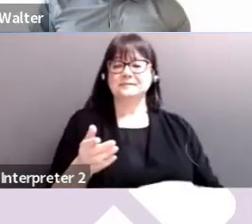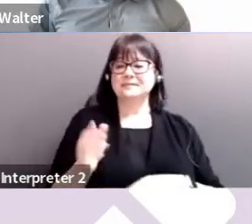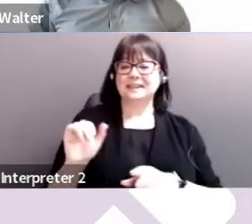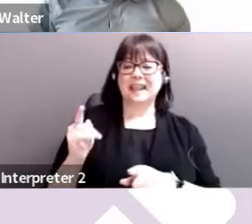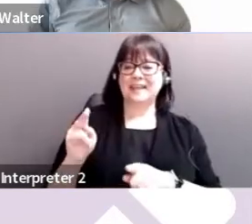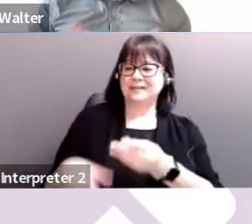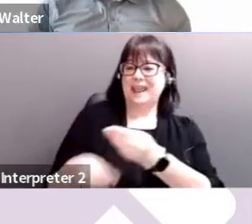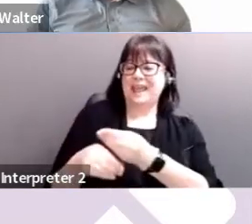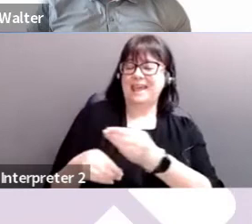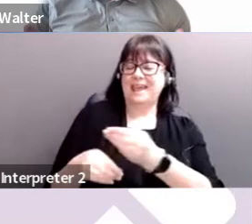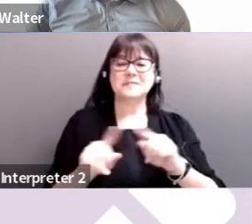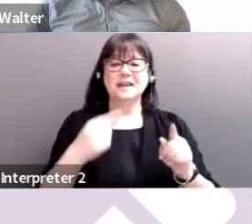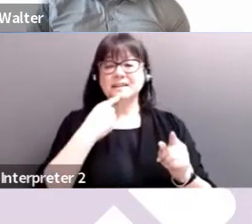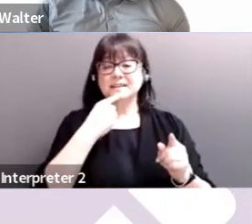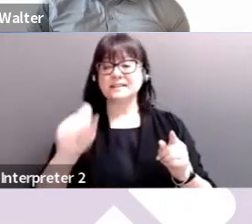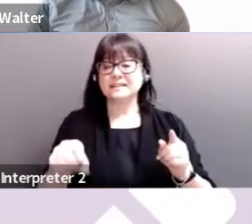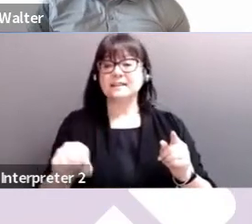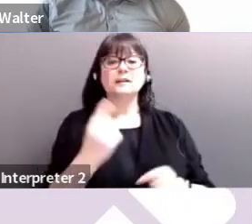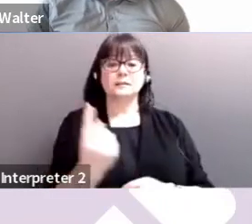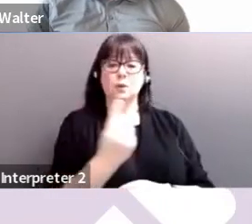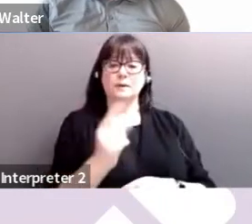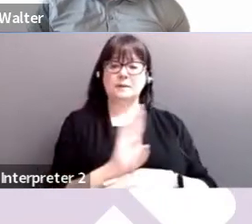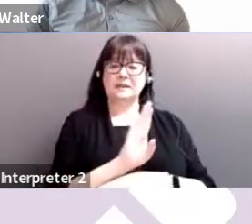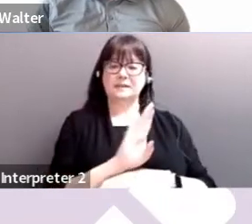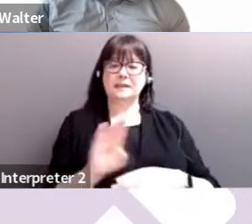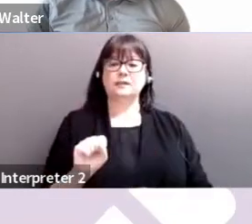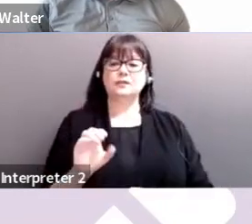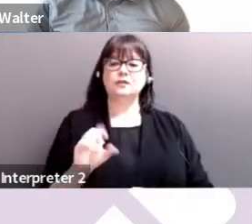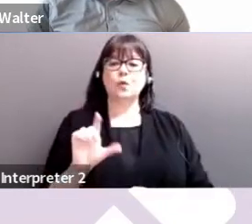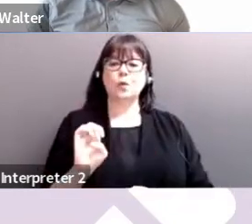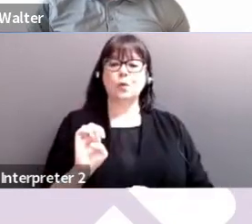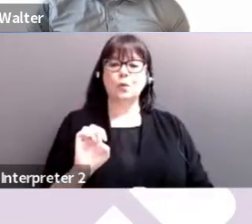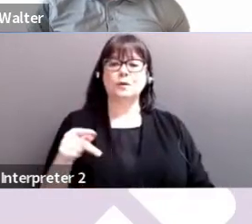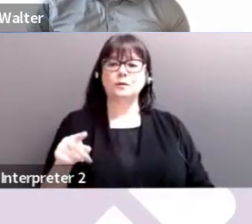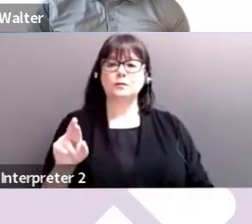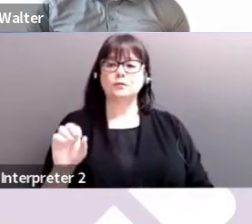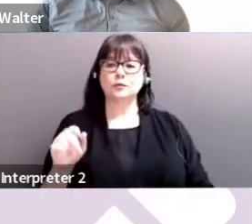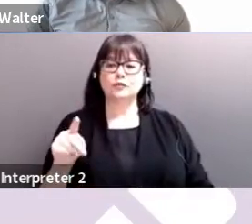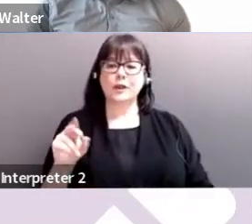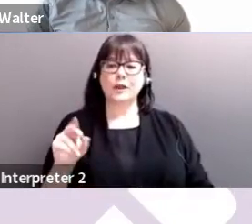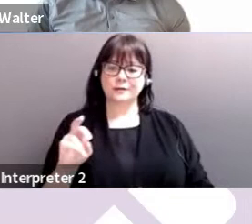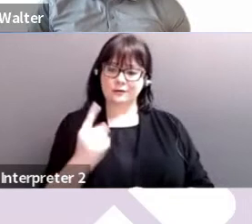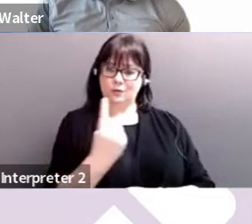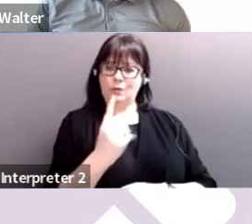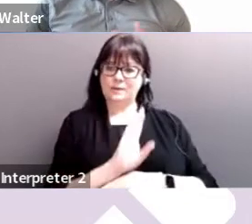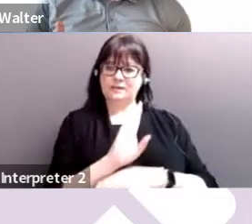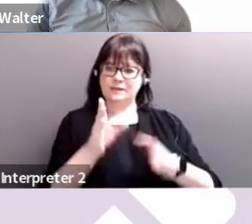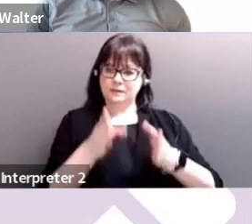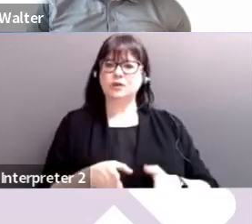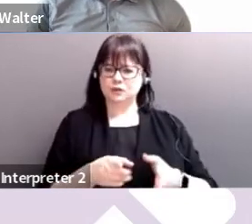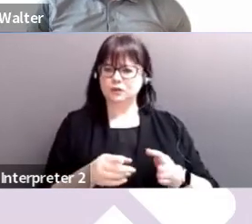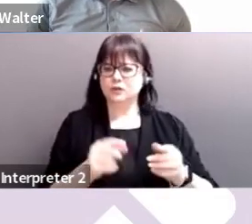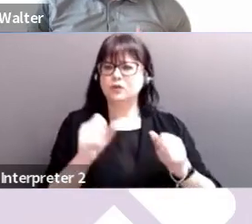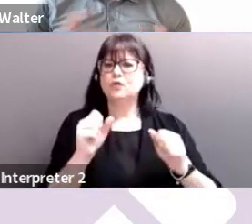free to build on this, but I was going to say, yes, like if you're a sole proprietor, you can definitely apply for grant funding for your business. But if you have like a